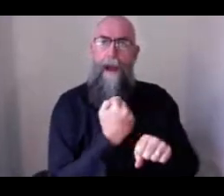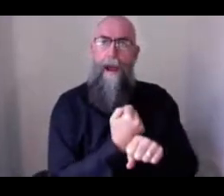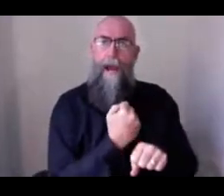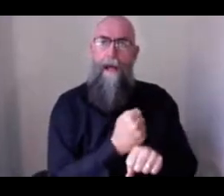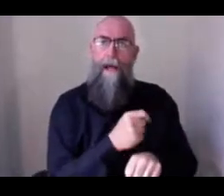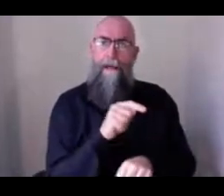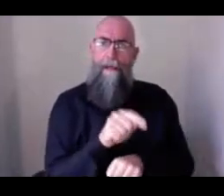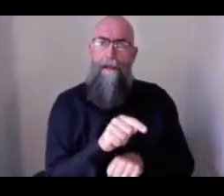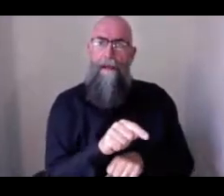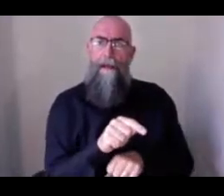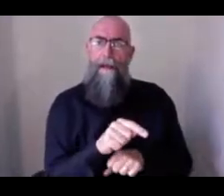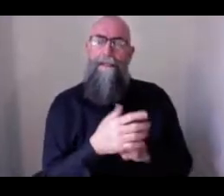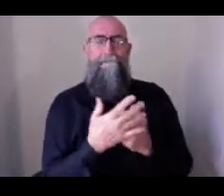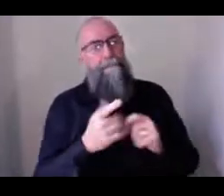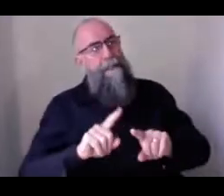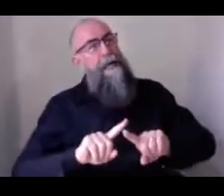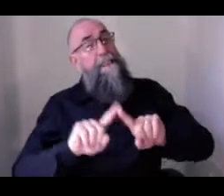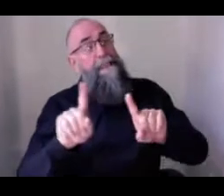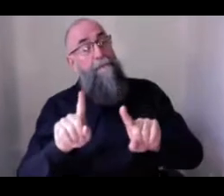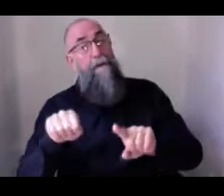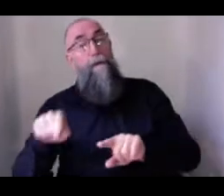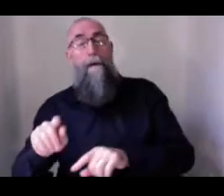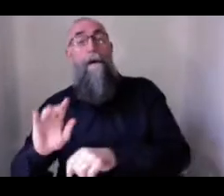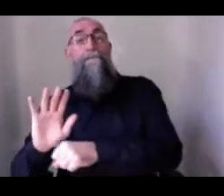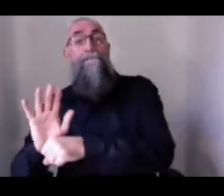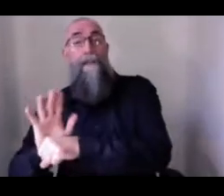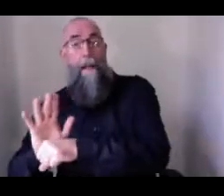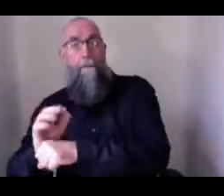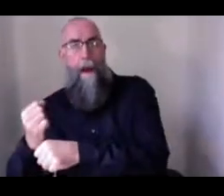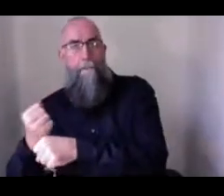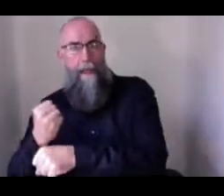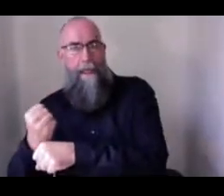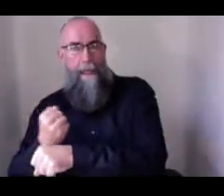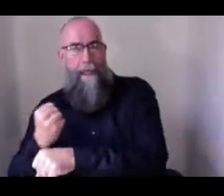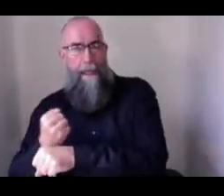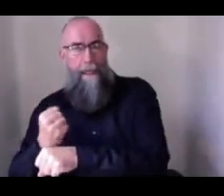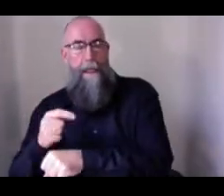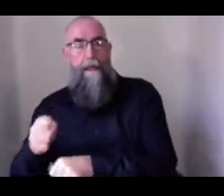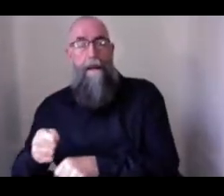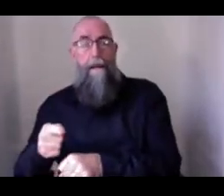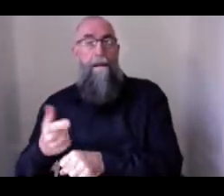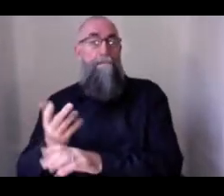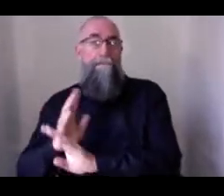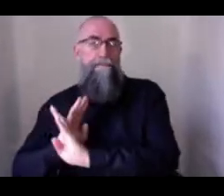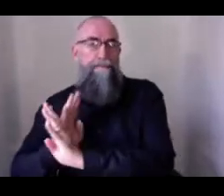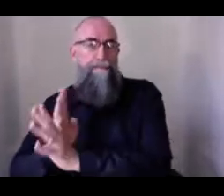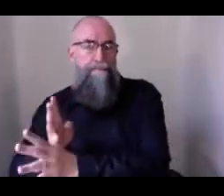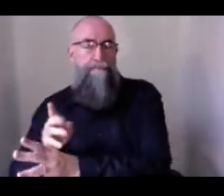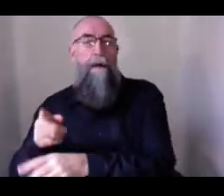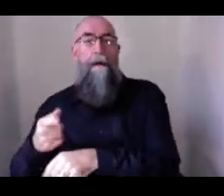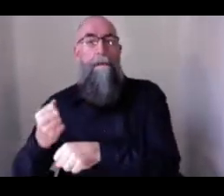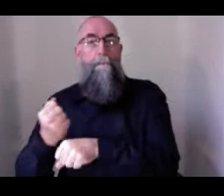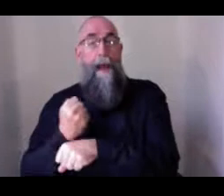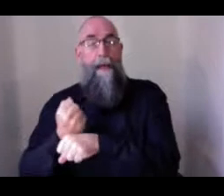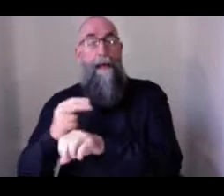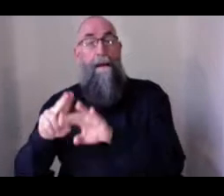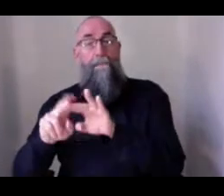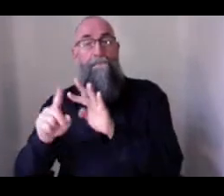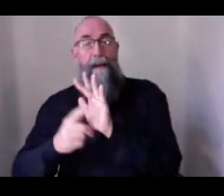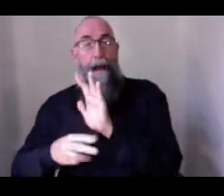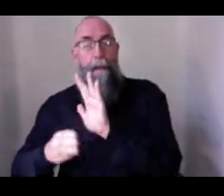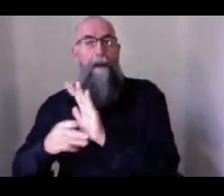kind of is slightly different to filmmaking. So filmmaking, we're sort of talking about narrative